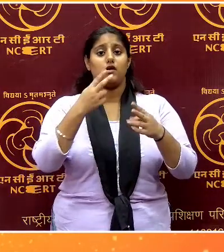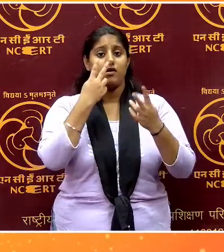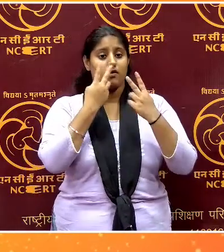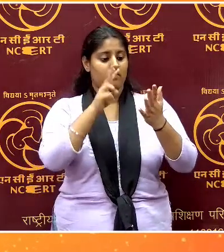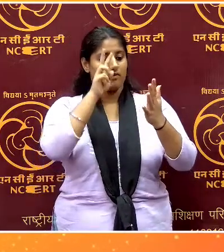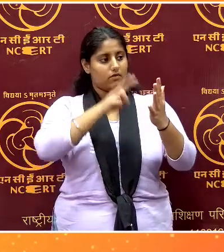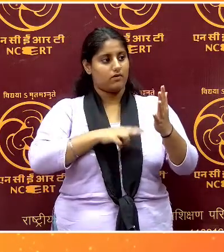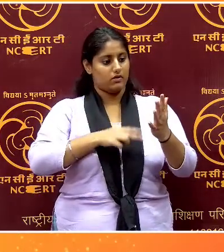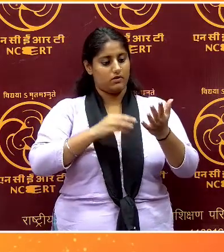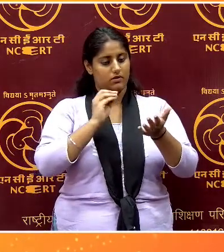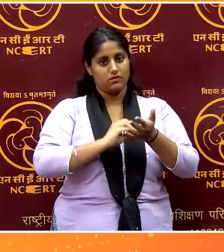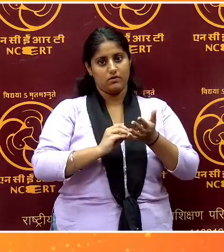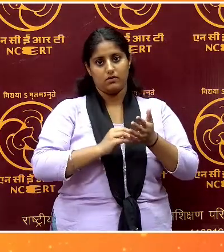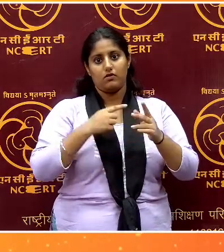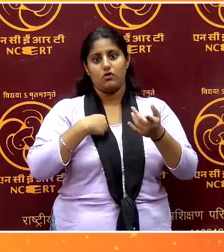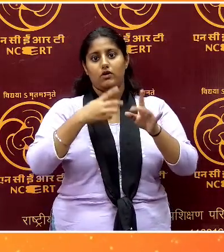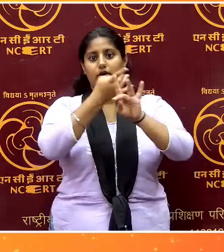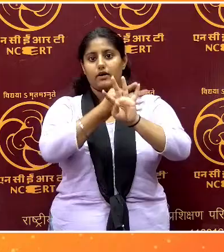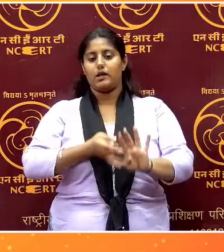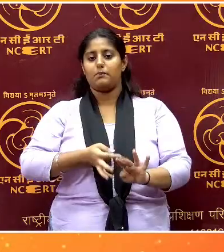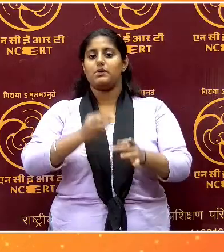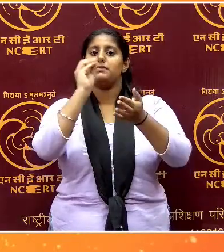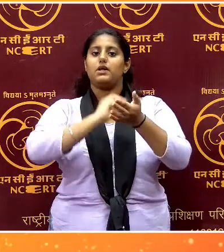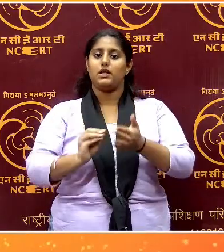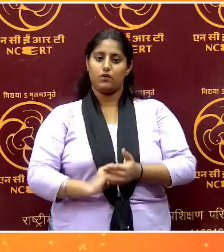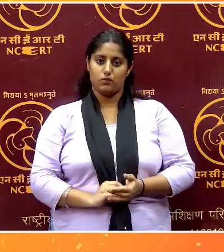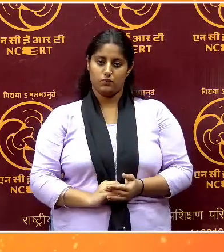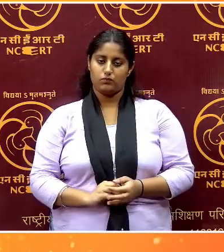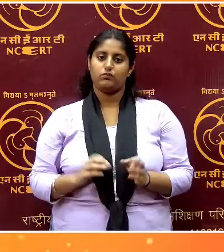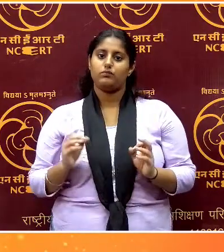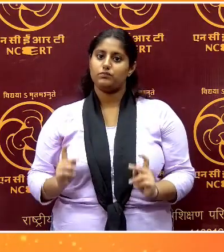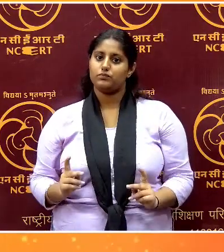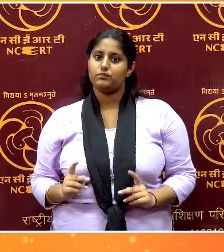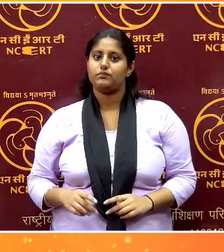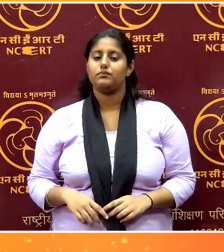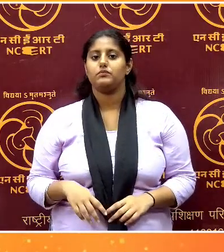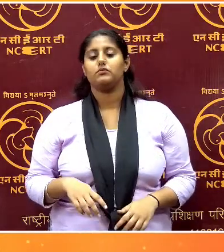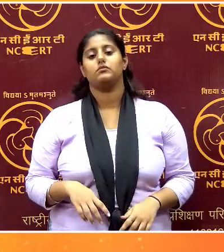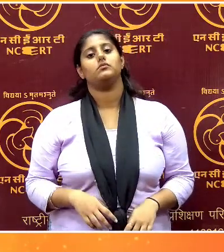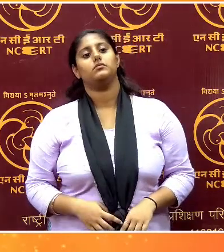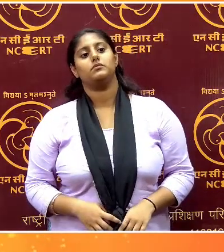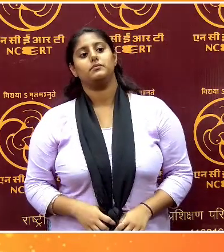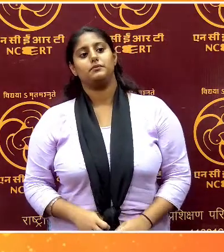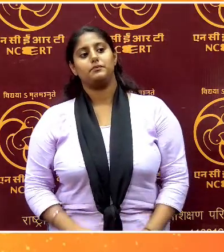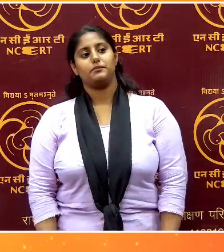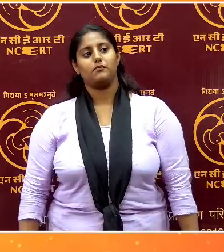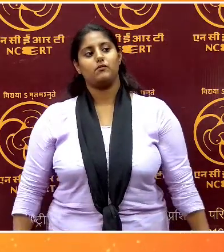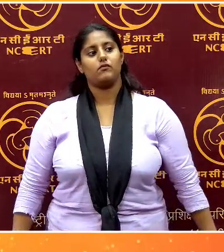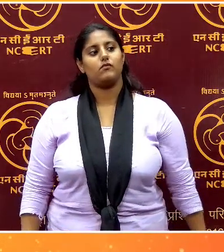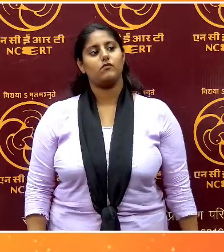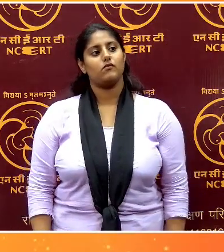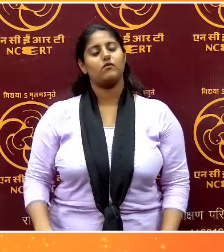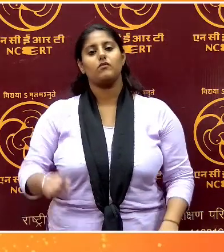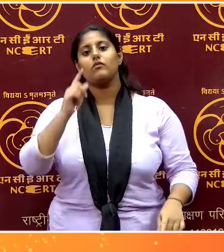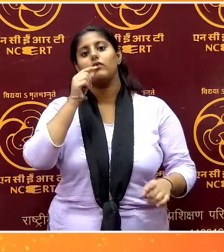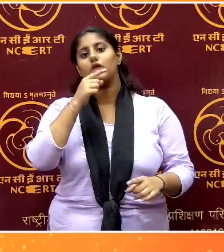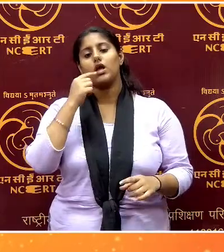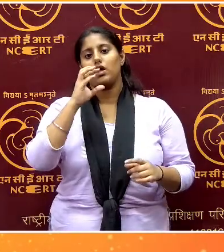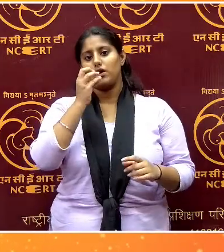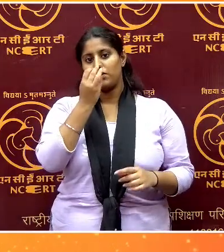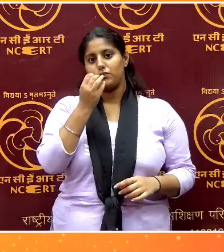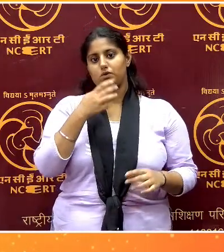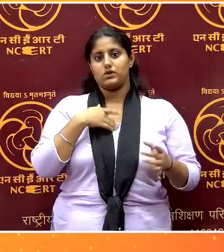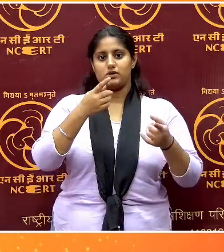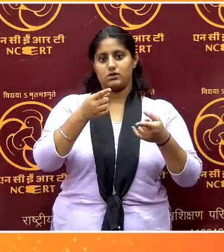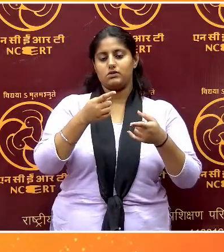and write it in tabular form. Now, Okay. rose is how many? Cost per plant is 30 rupees 30. and